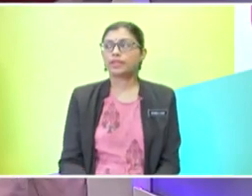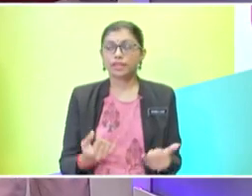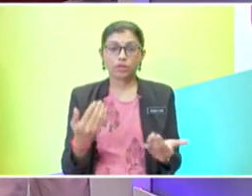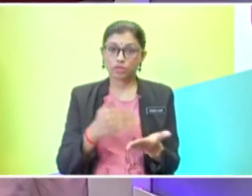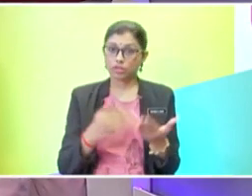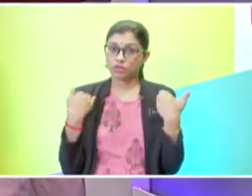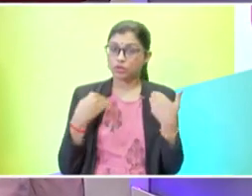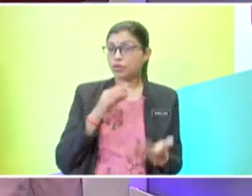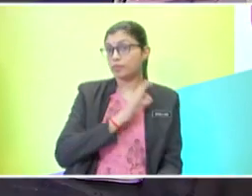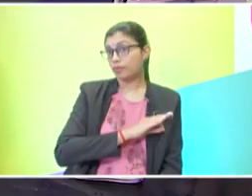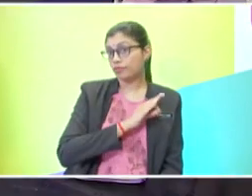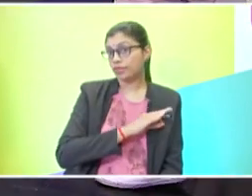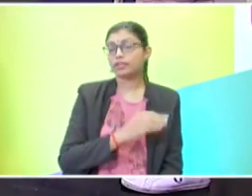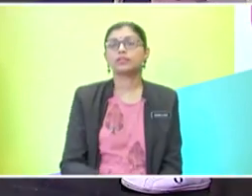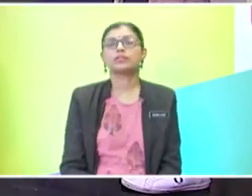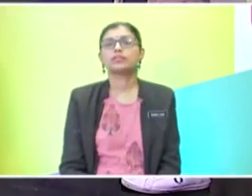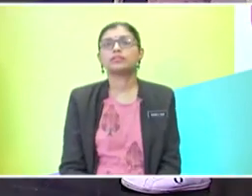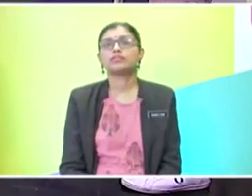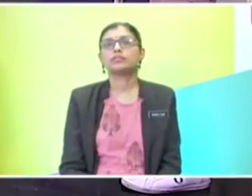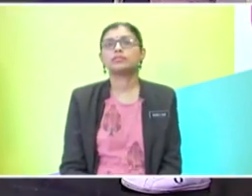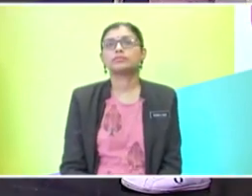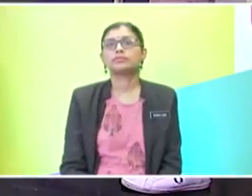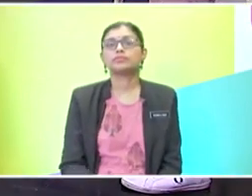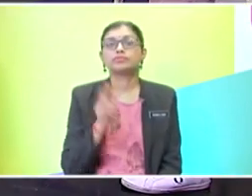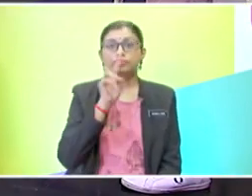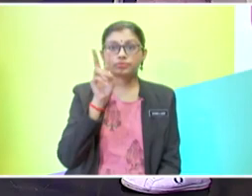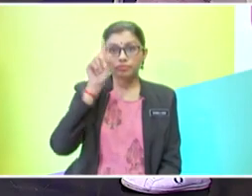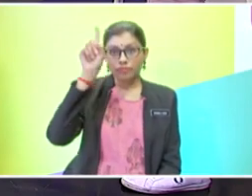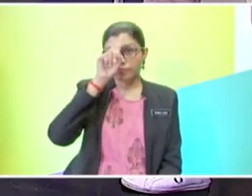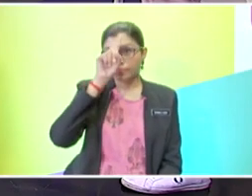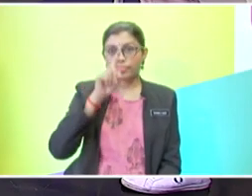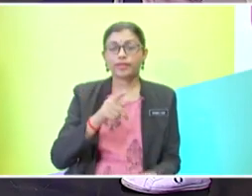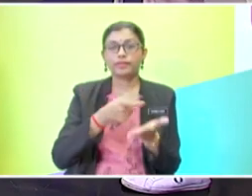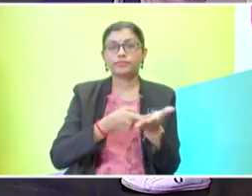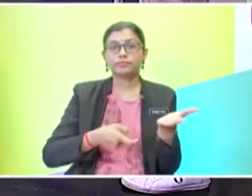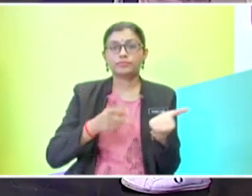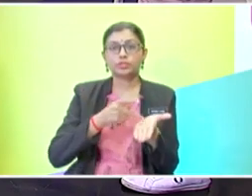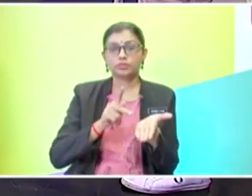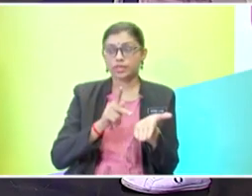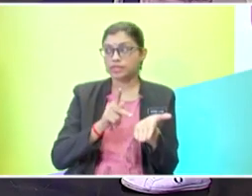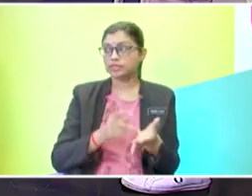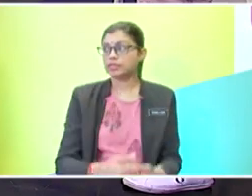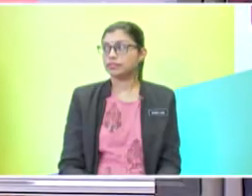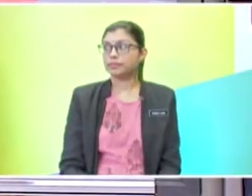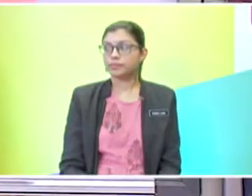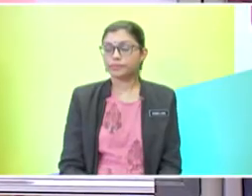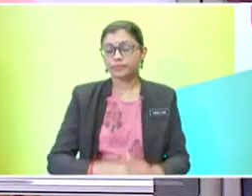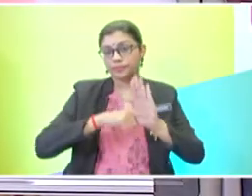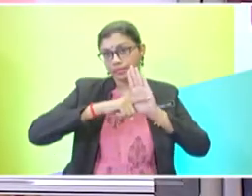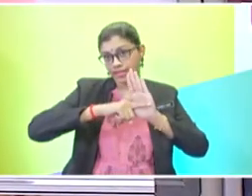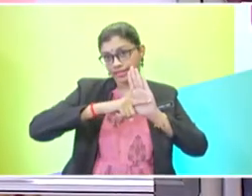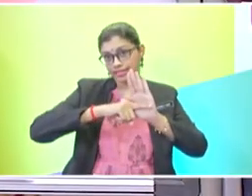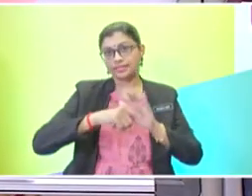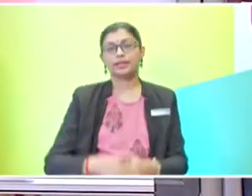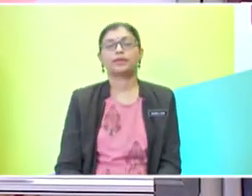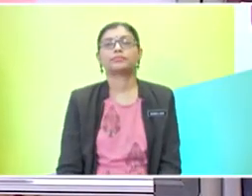given the selling price and also the profit. For this, I will have to find the cost price. So cost price is equivalent to selling price minus profit. Yes, let me just get